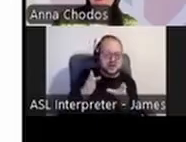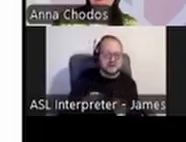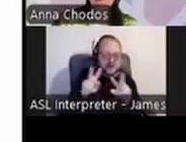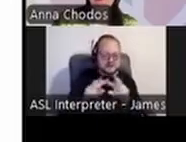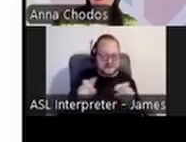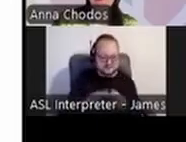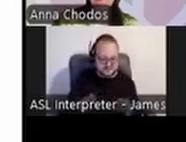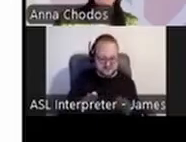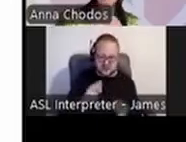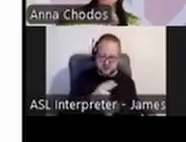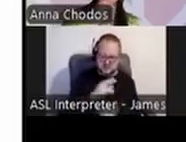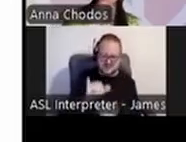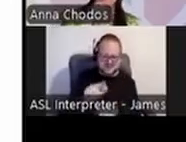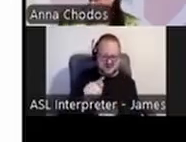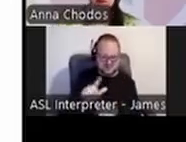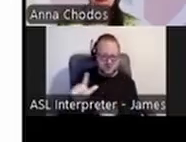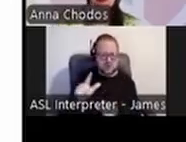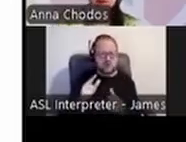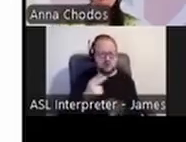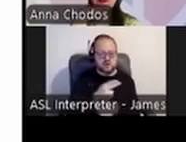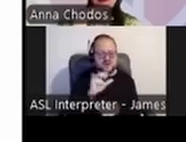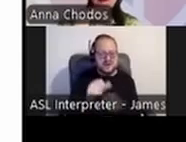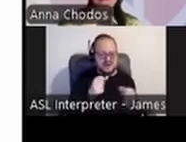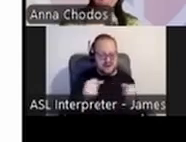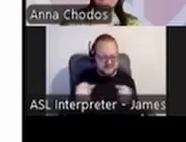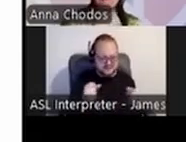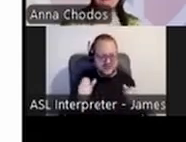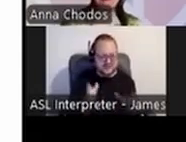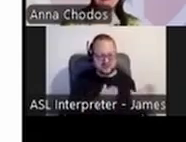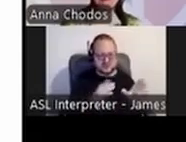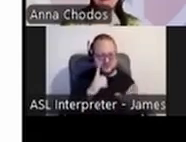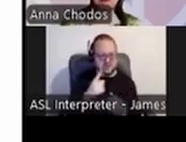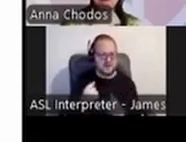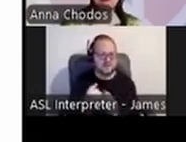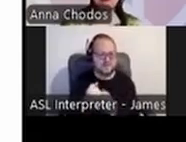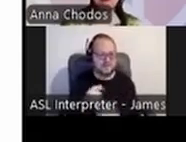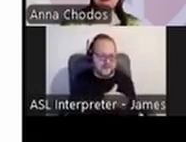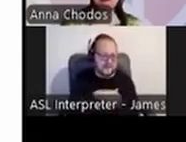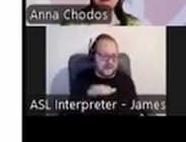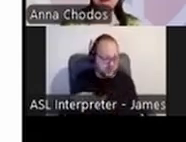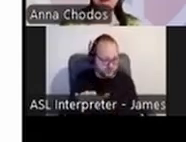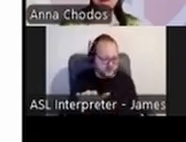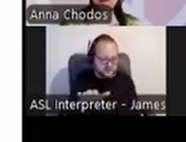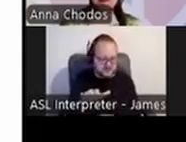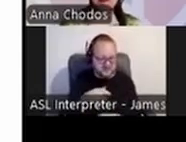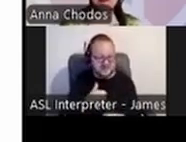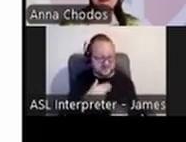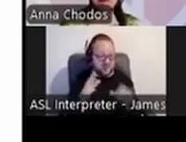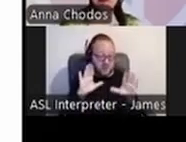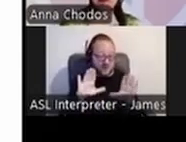and educating caregivers. There's wonderful programs that are disease specific that educate caregivers that can build